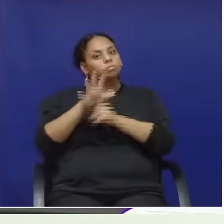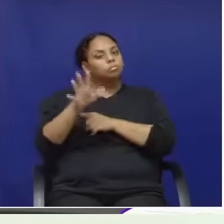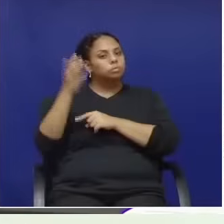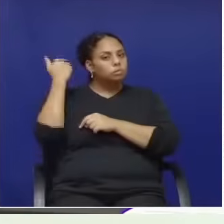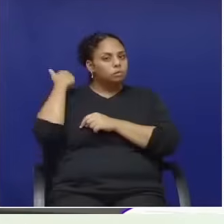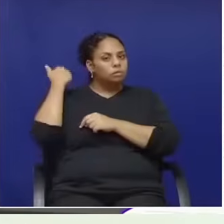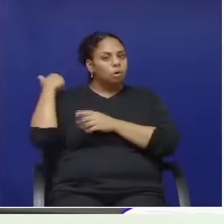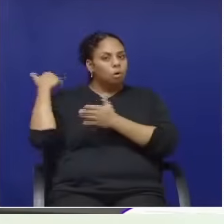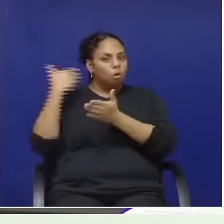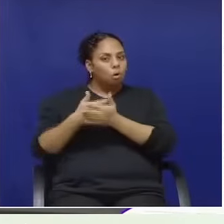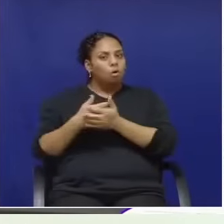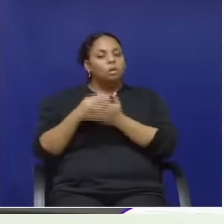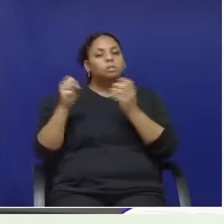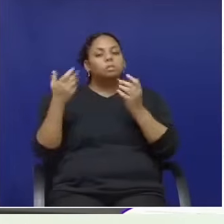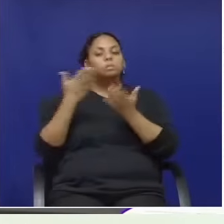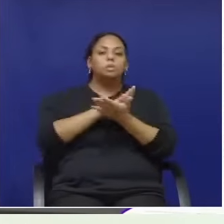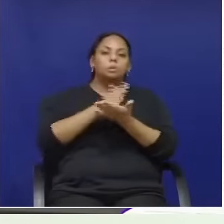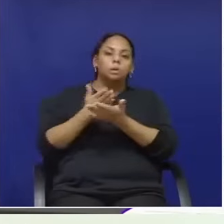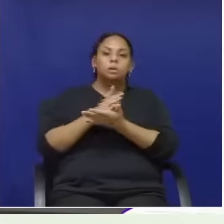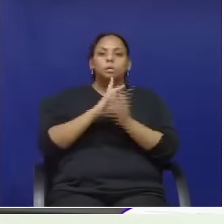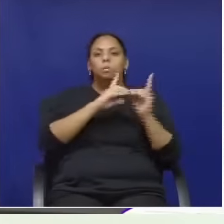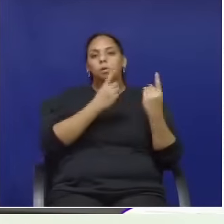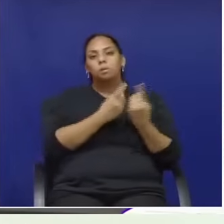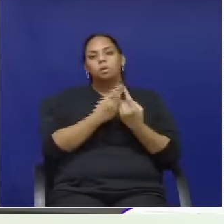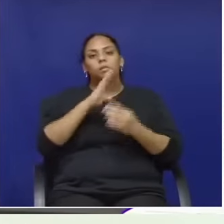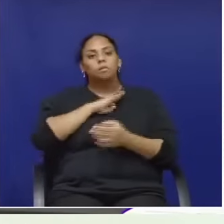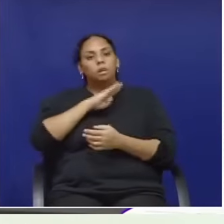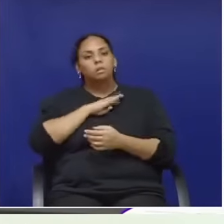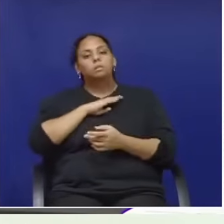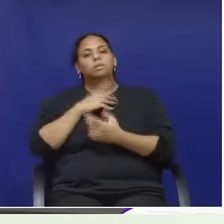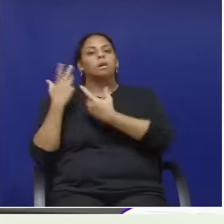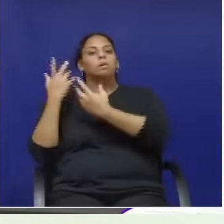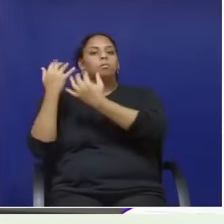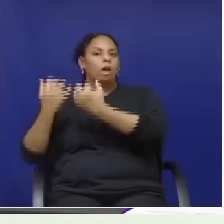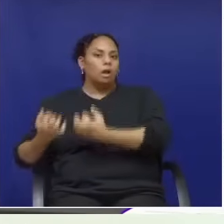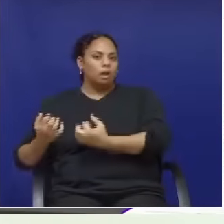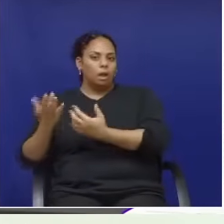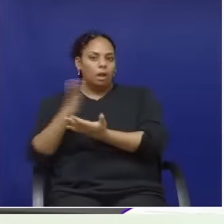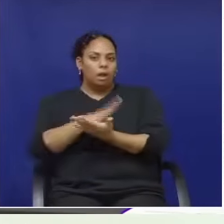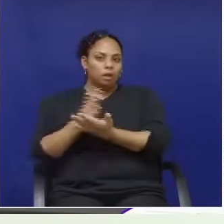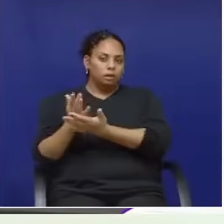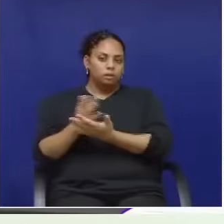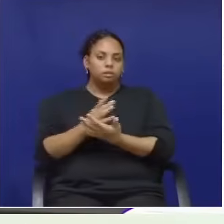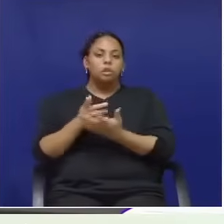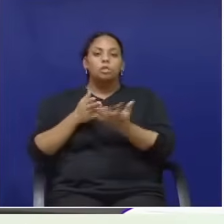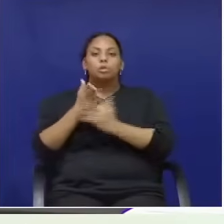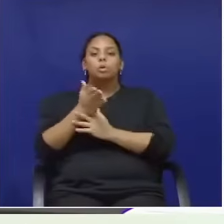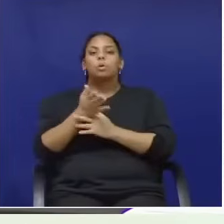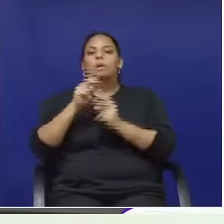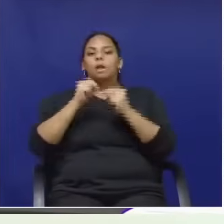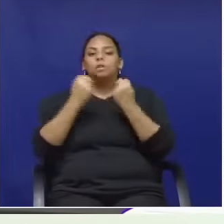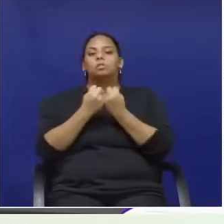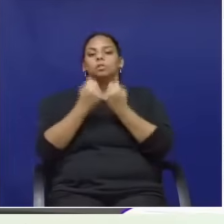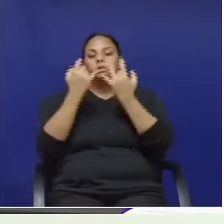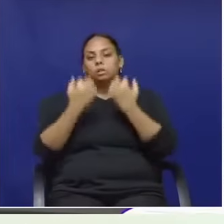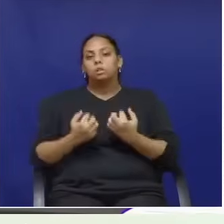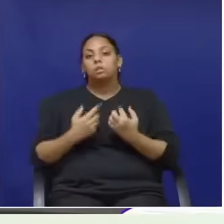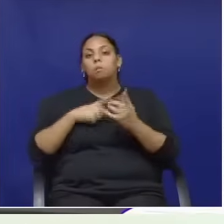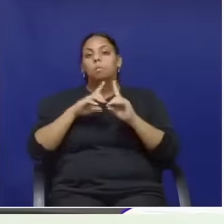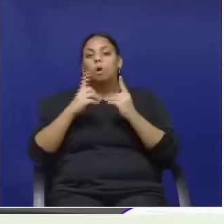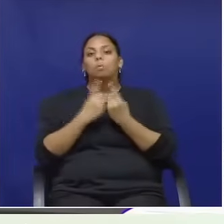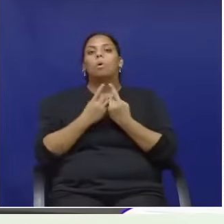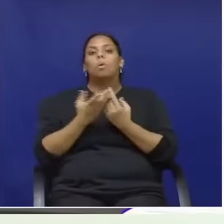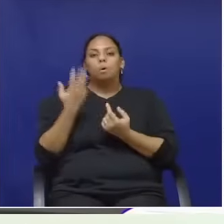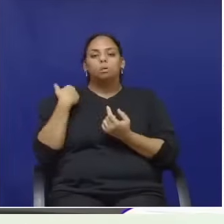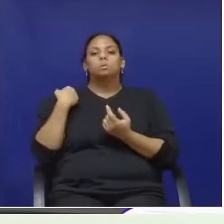between the Department of Defense and Department of Finance through National Treasury, the department was able